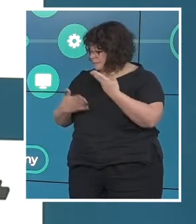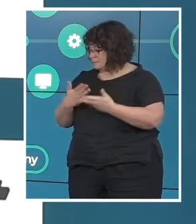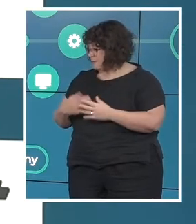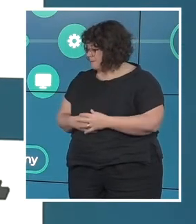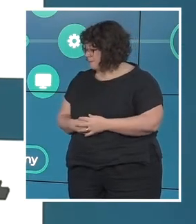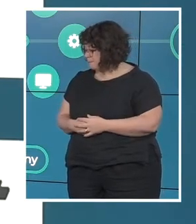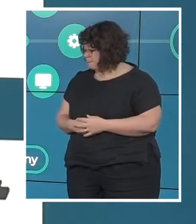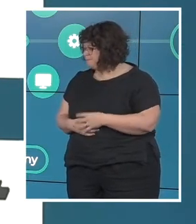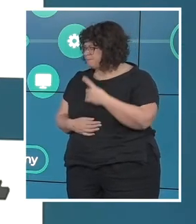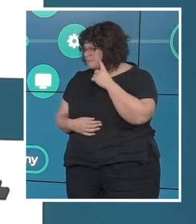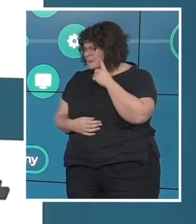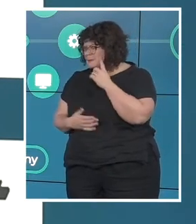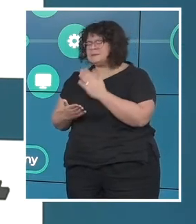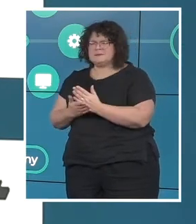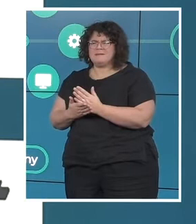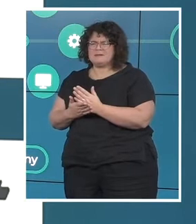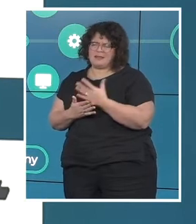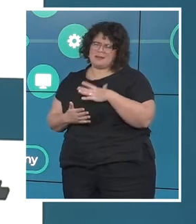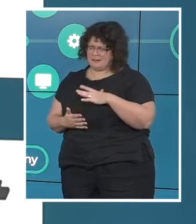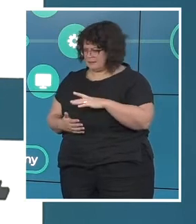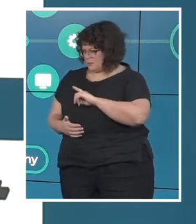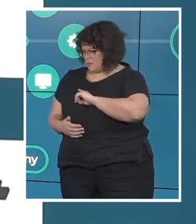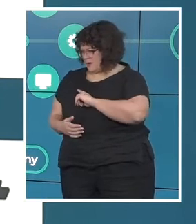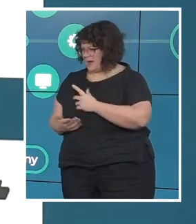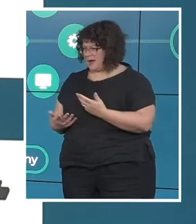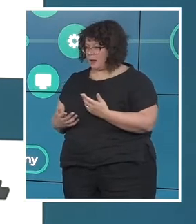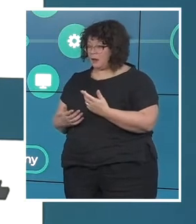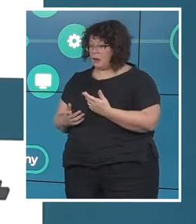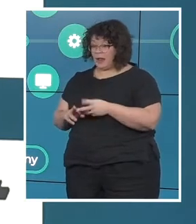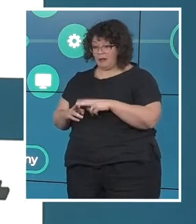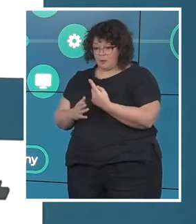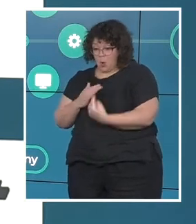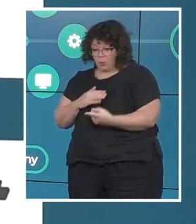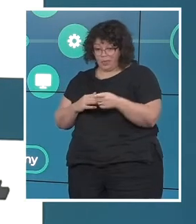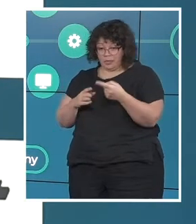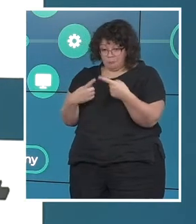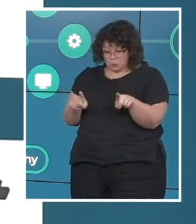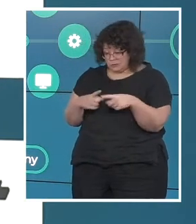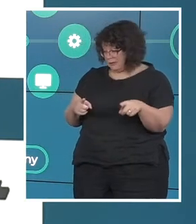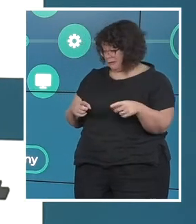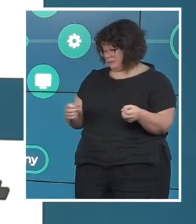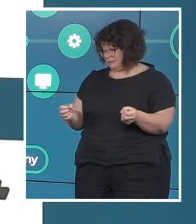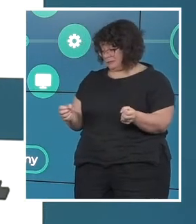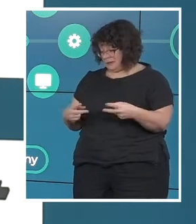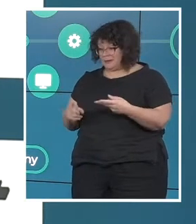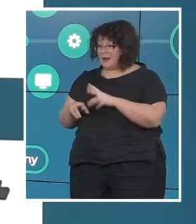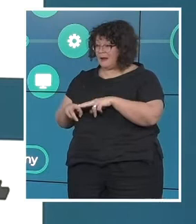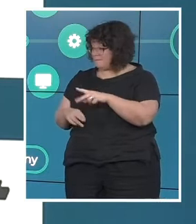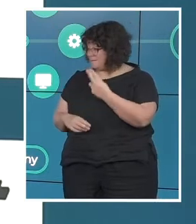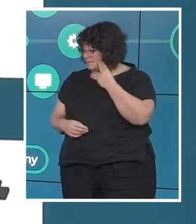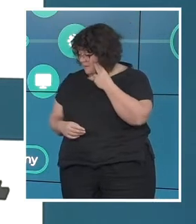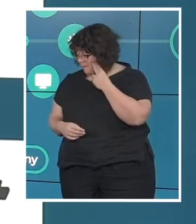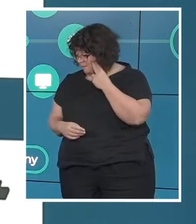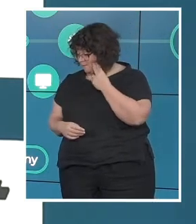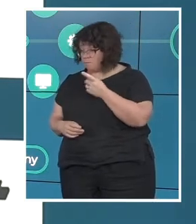and text, if you're deaf, for example, you can't hear the music, you can't hear if there's any sound effects, if there's